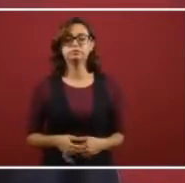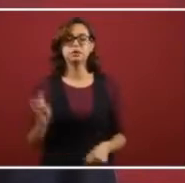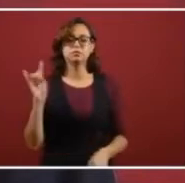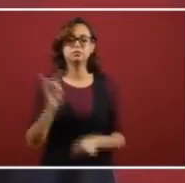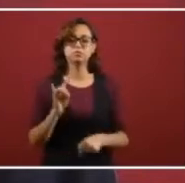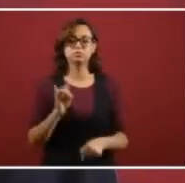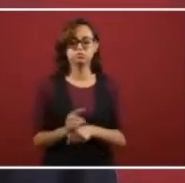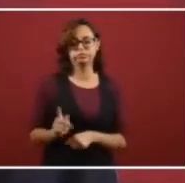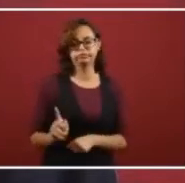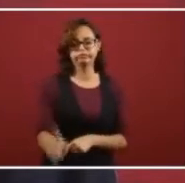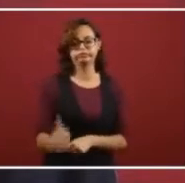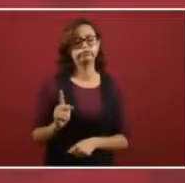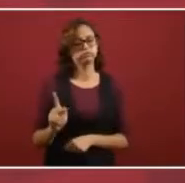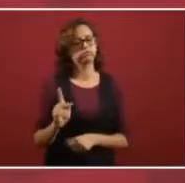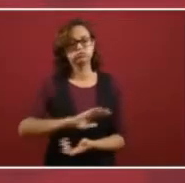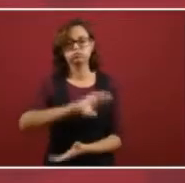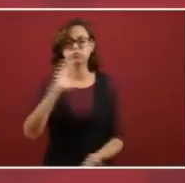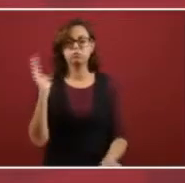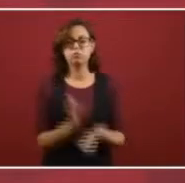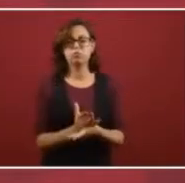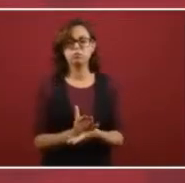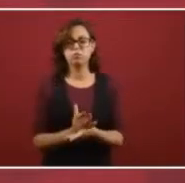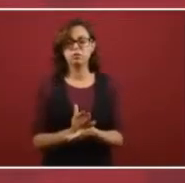to end with simulations,